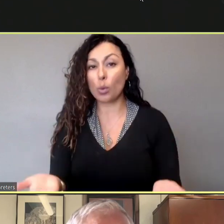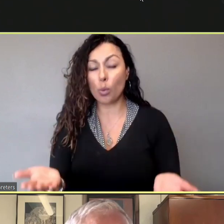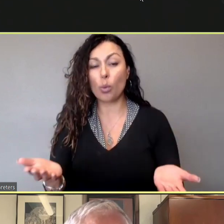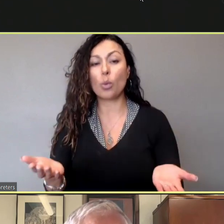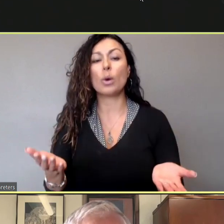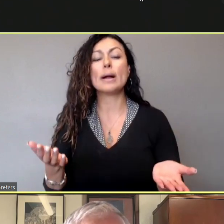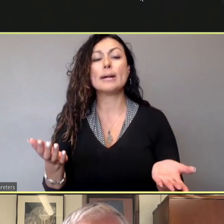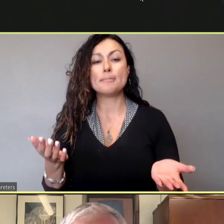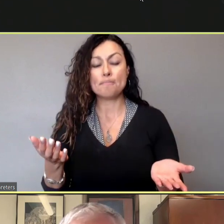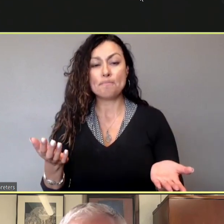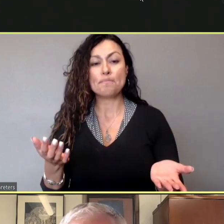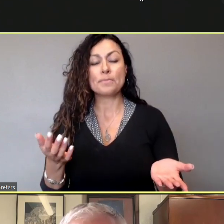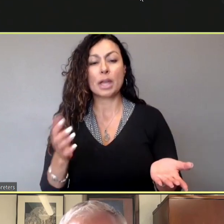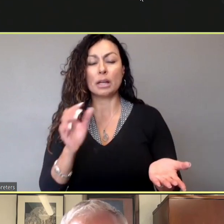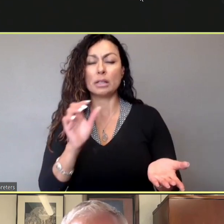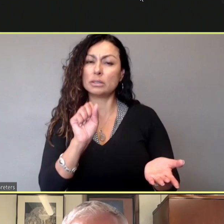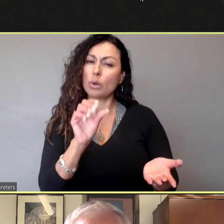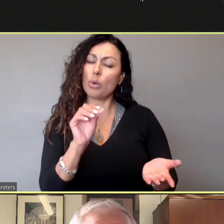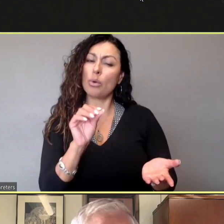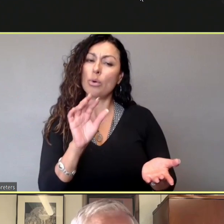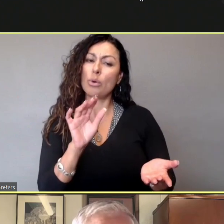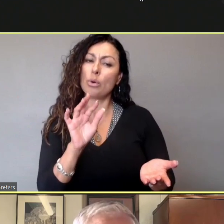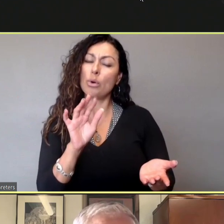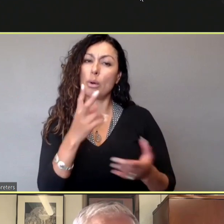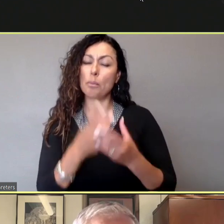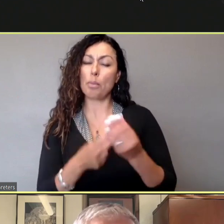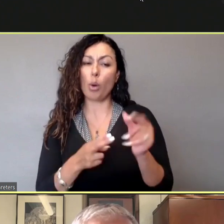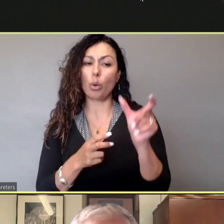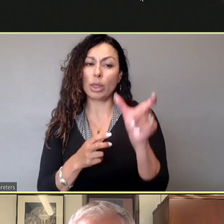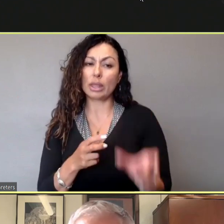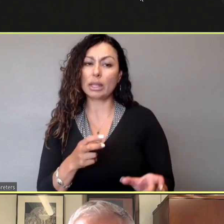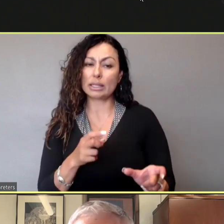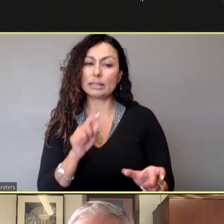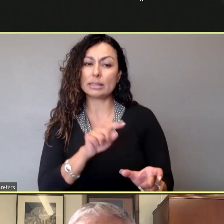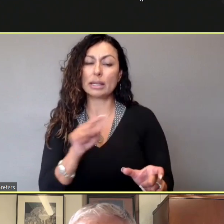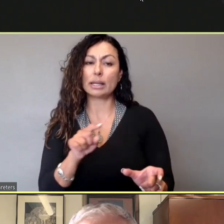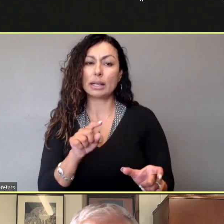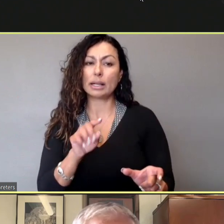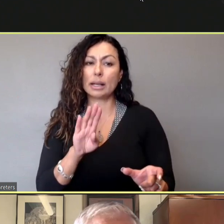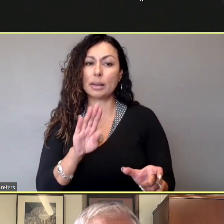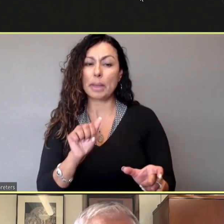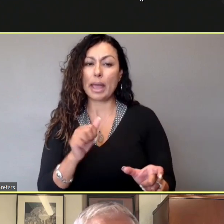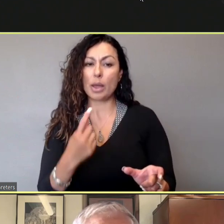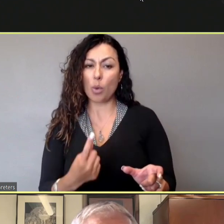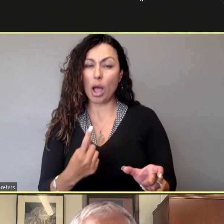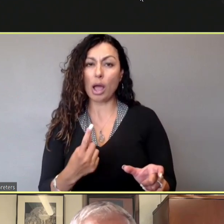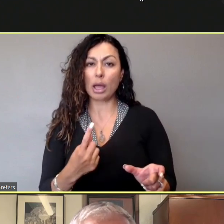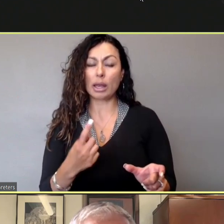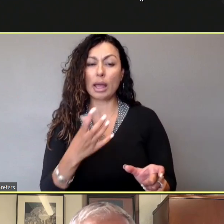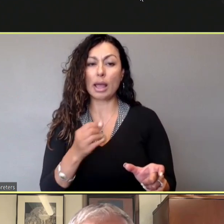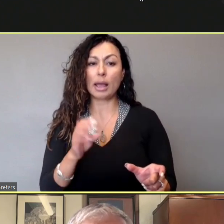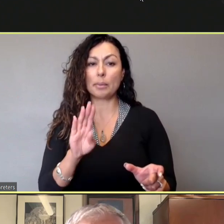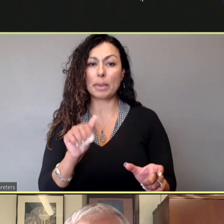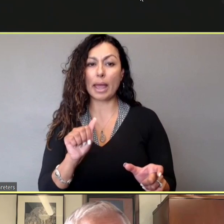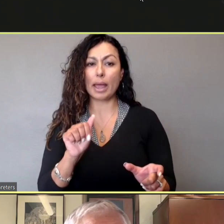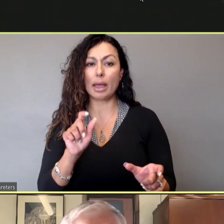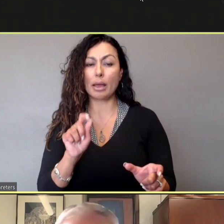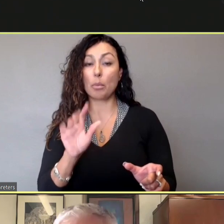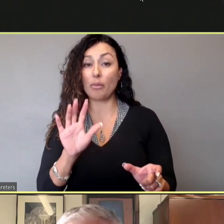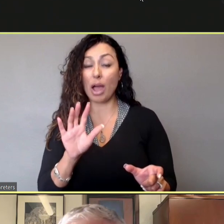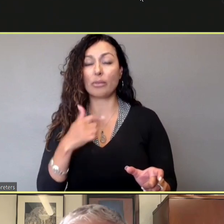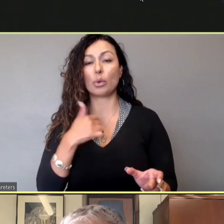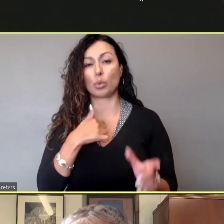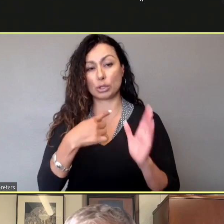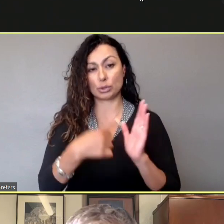And so, both of these, the BA1 that we started with and the BA.5, we showed you the